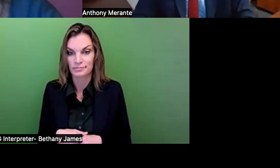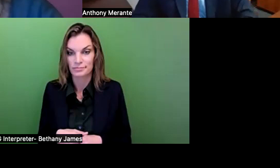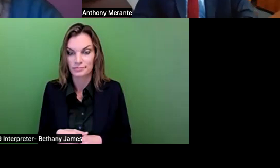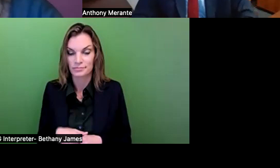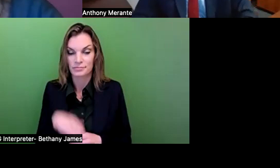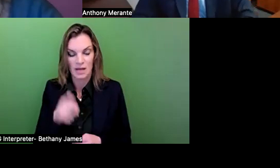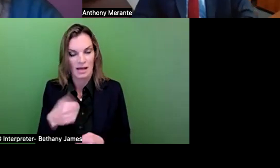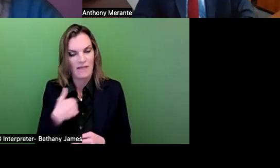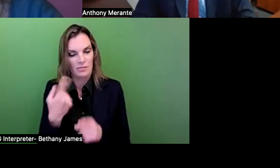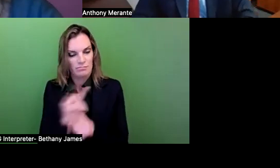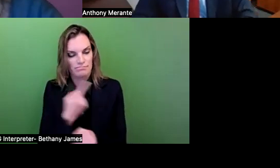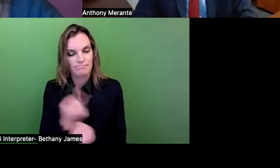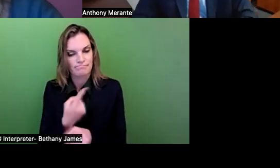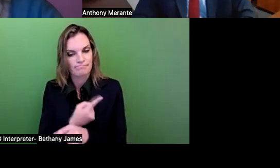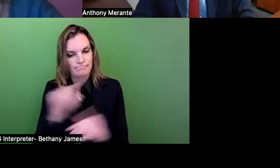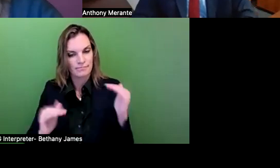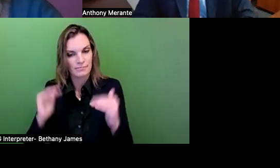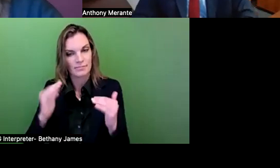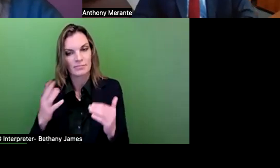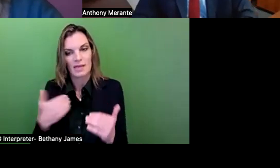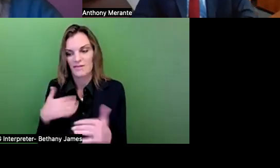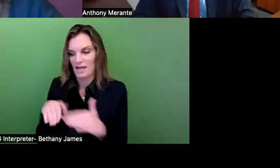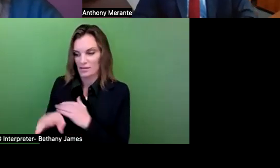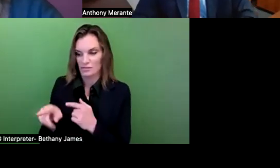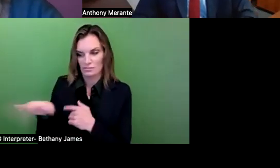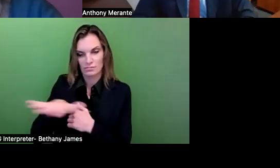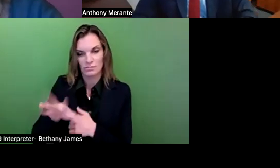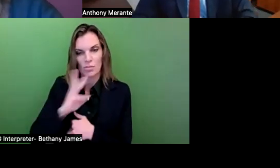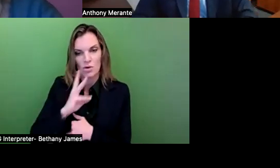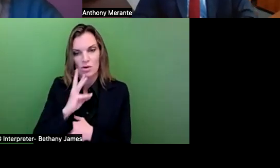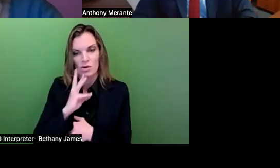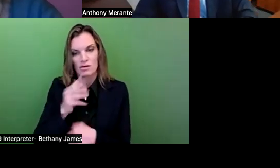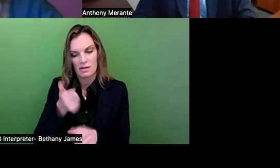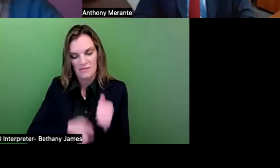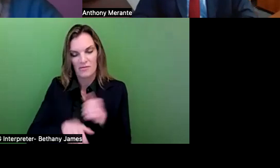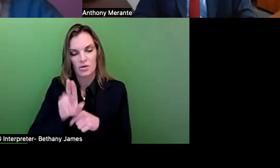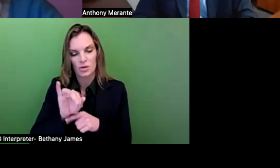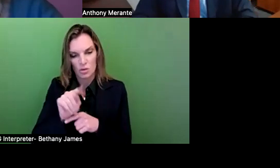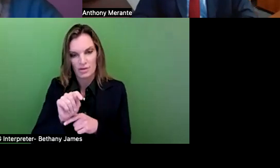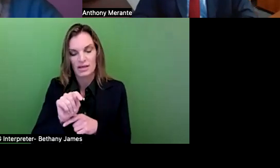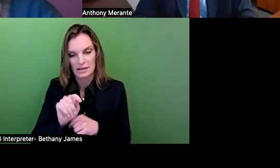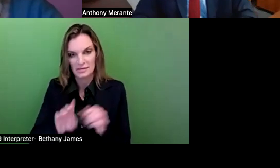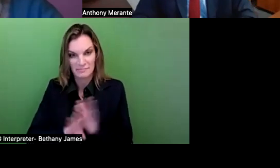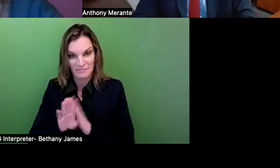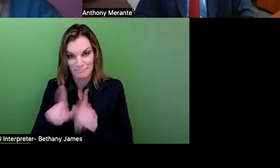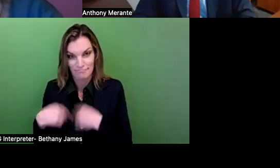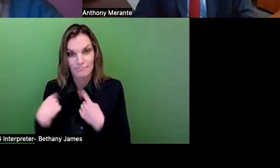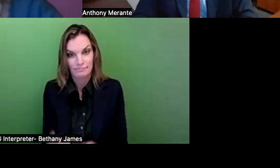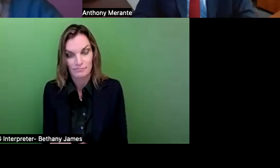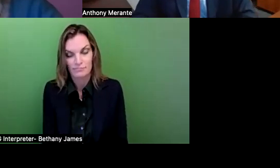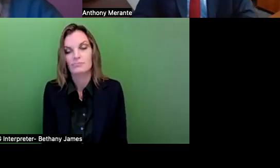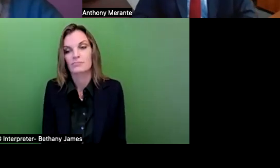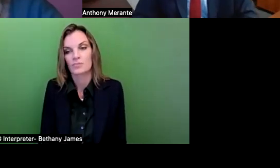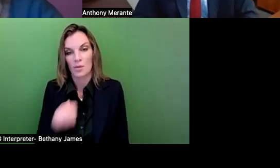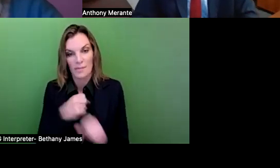mixture. I want to have access to the waterfront. Every single unit, every single development that we've done, we made sure that